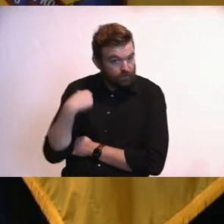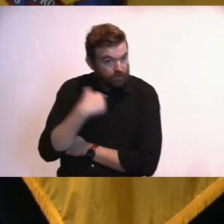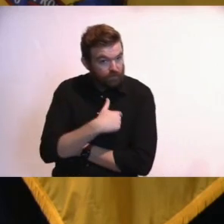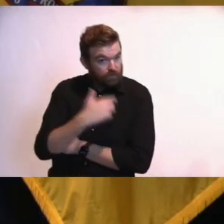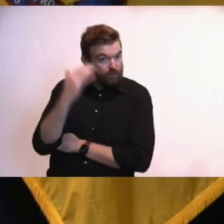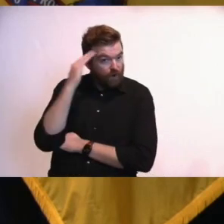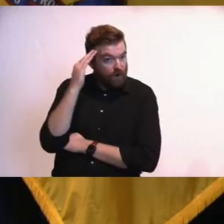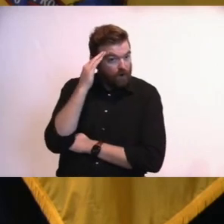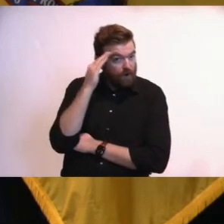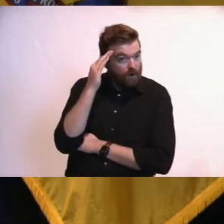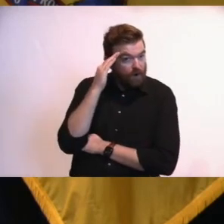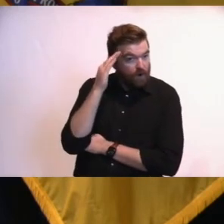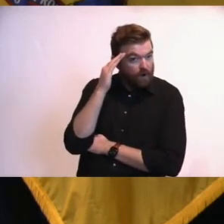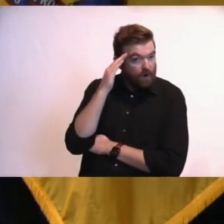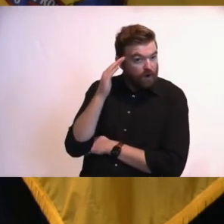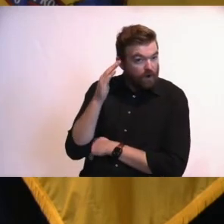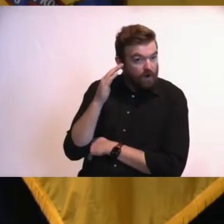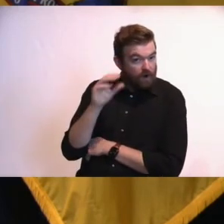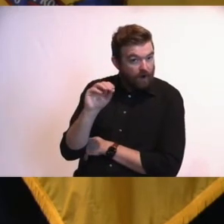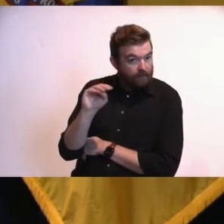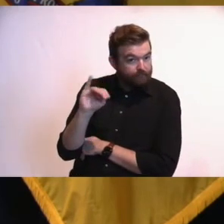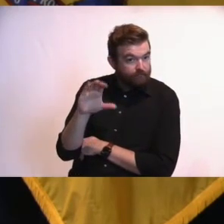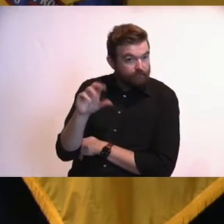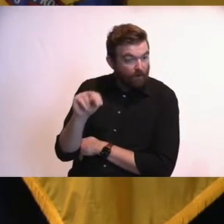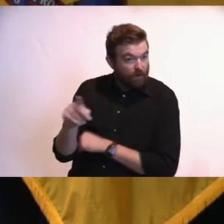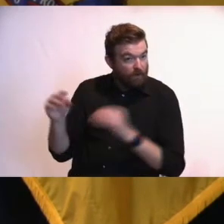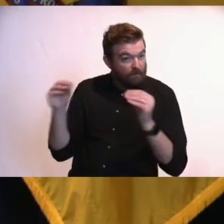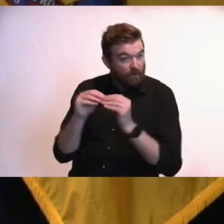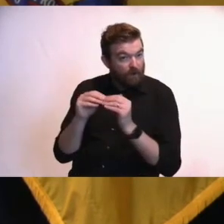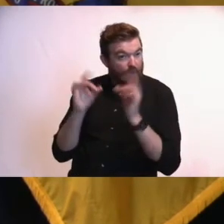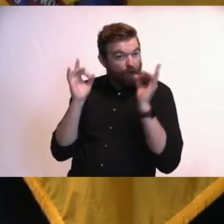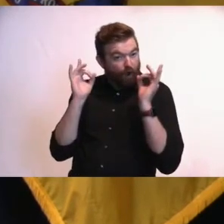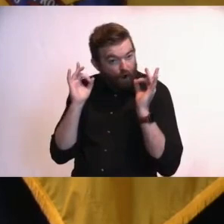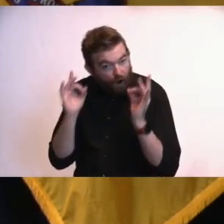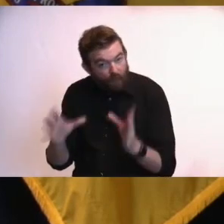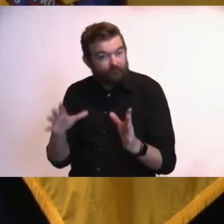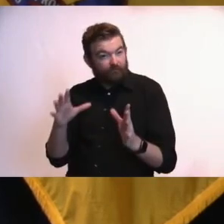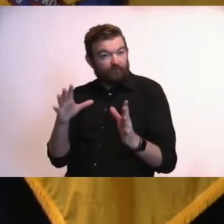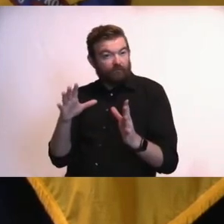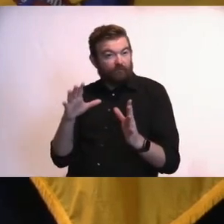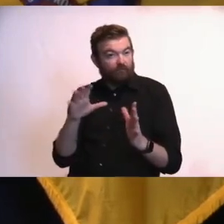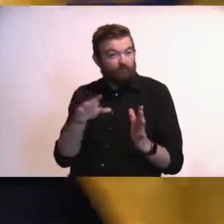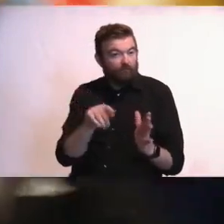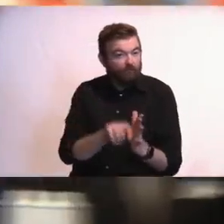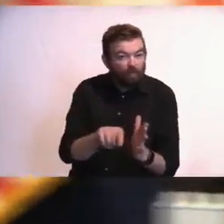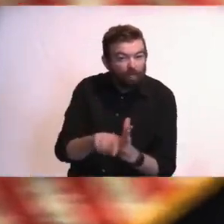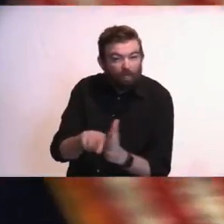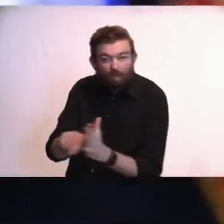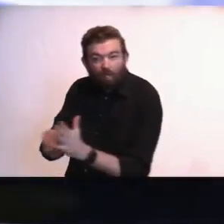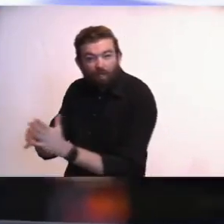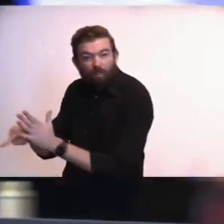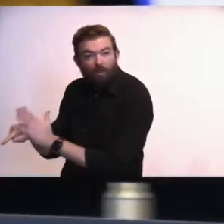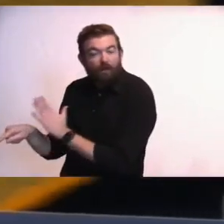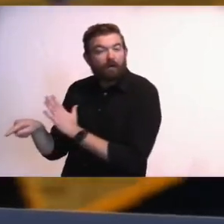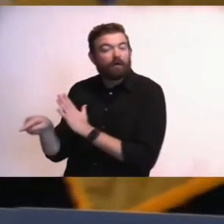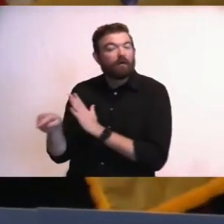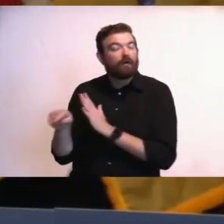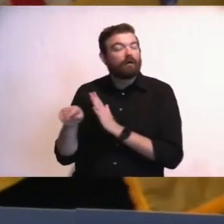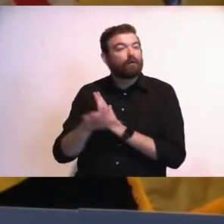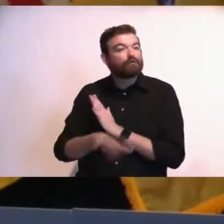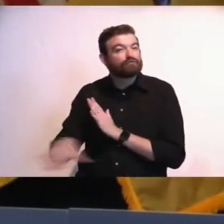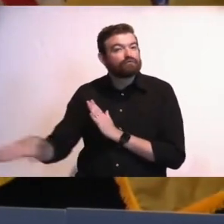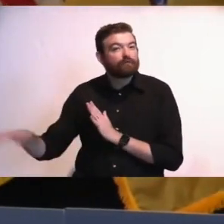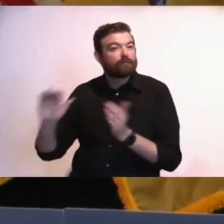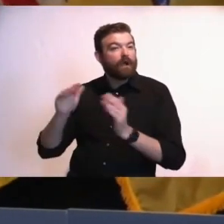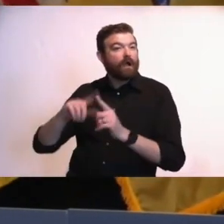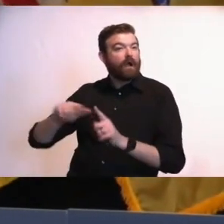lethality and severity of Omicron is as compared to other variants of COVID? Well, right now, what we know about